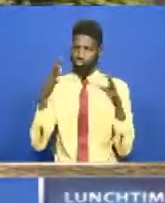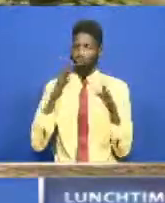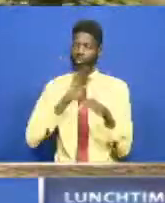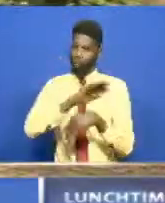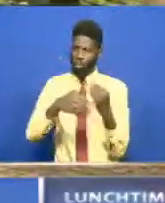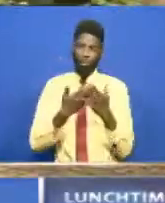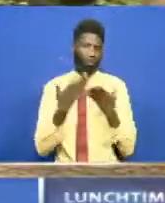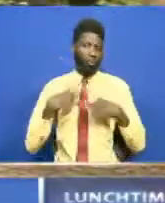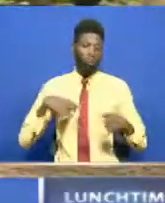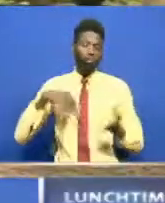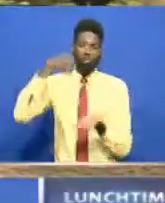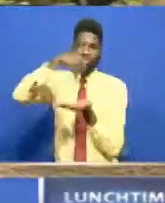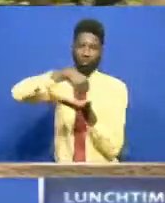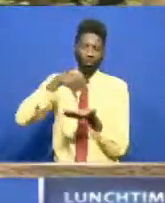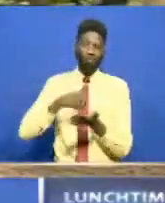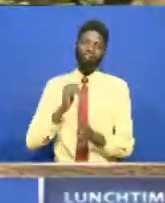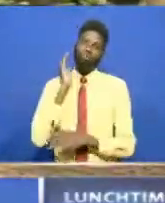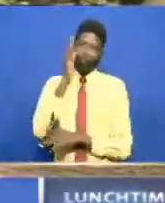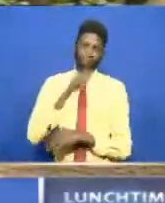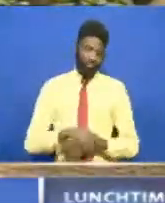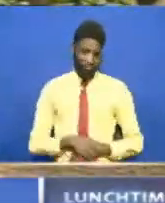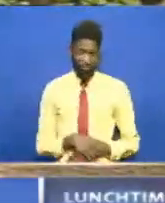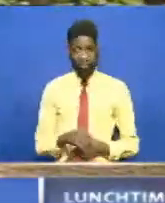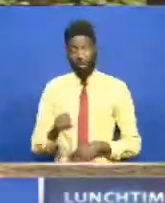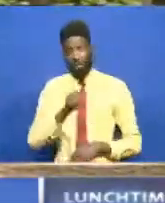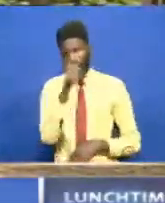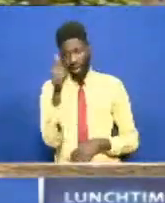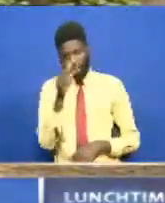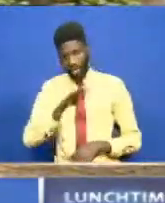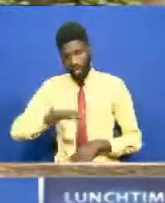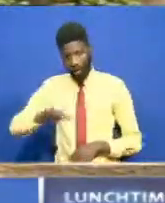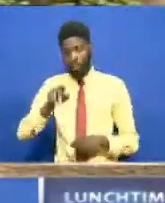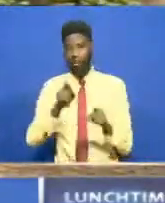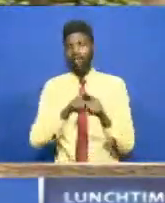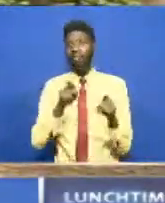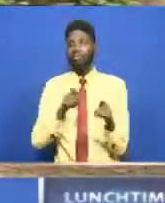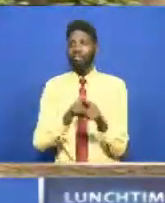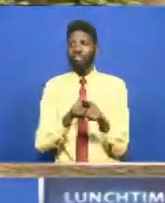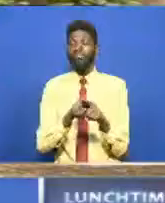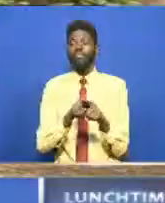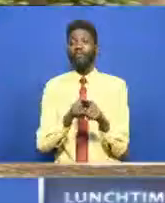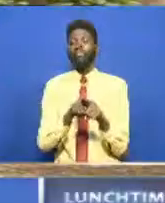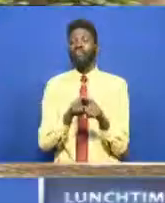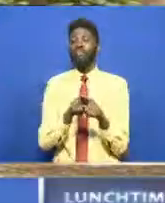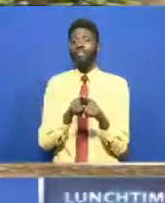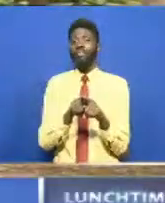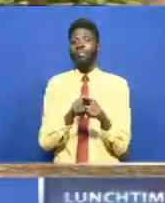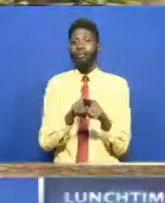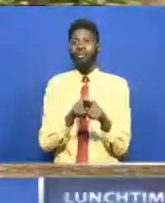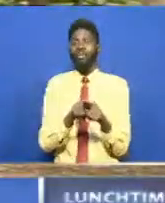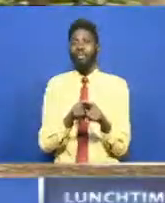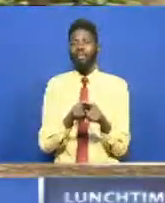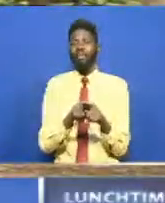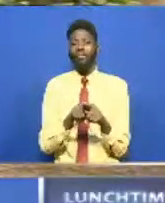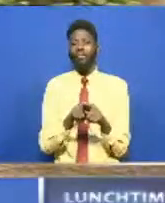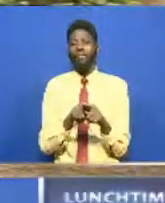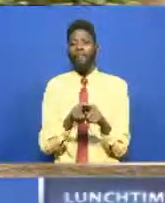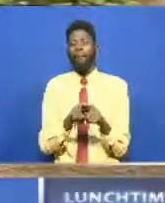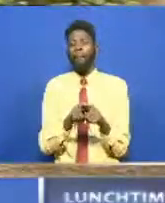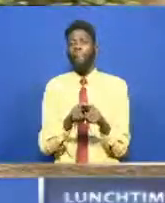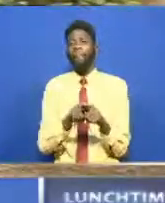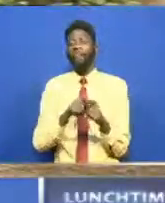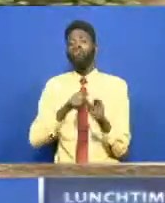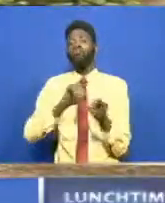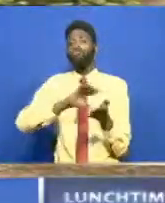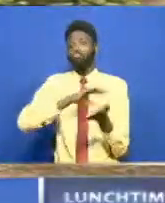that's going to include everyone. Another thing is on revenue. So they have expanded this revenue from 15 to 35